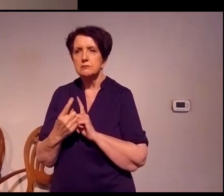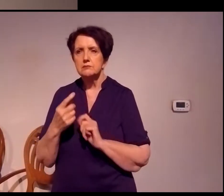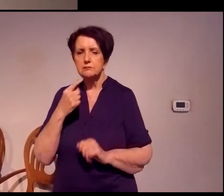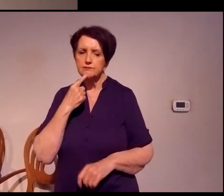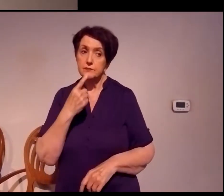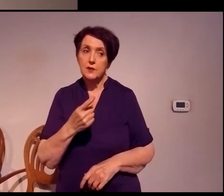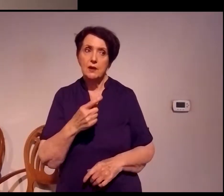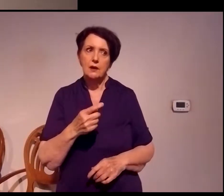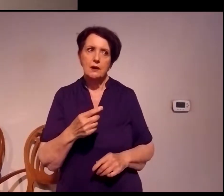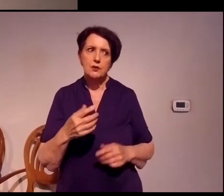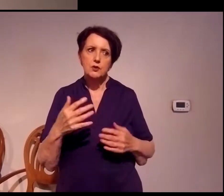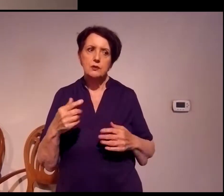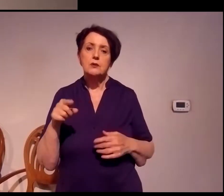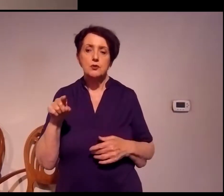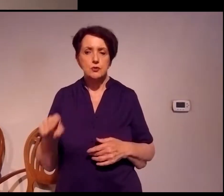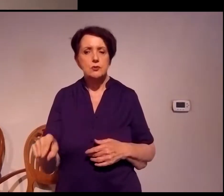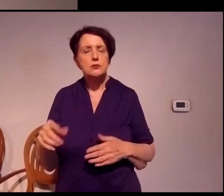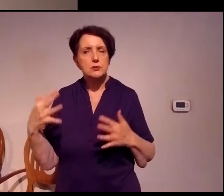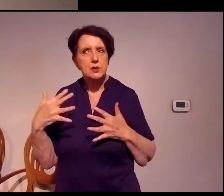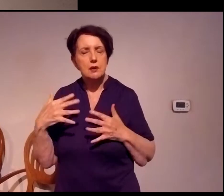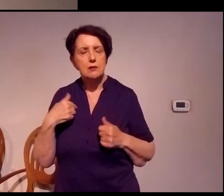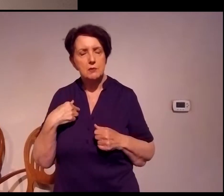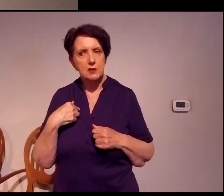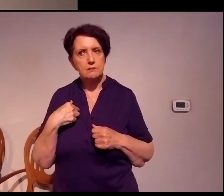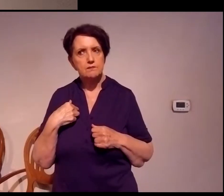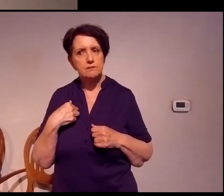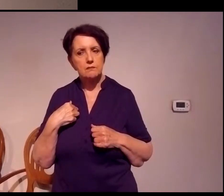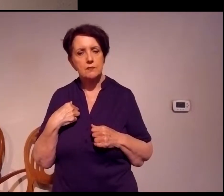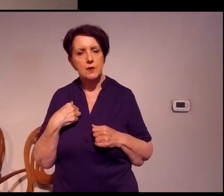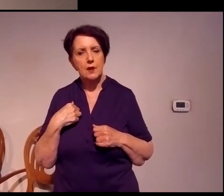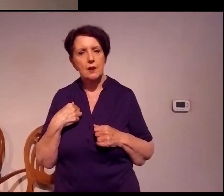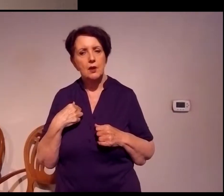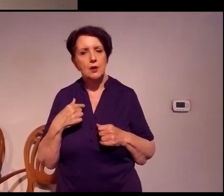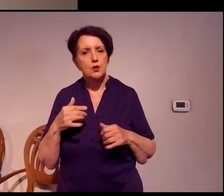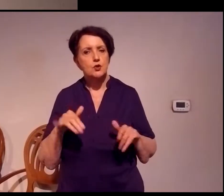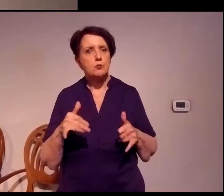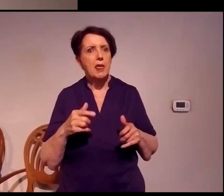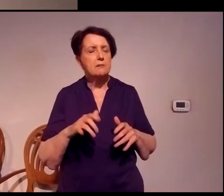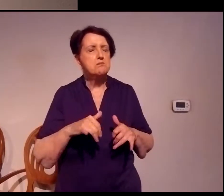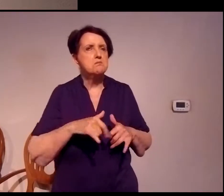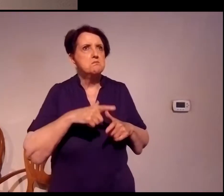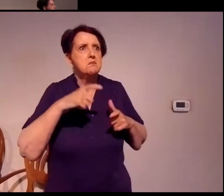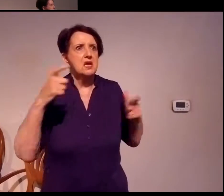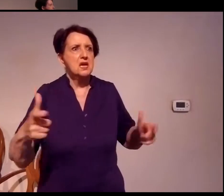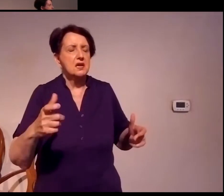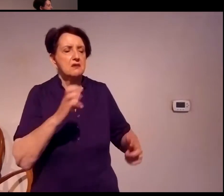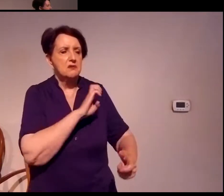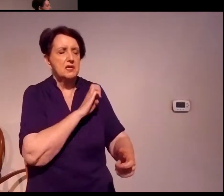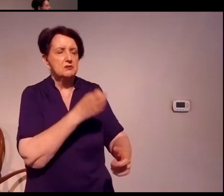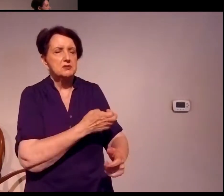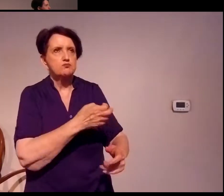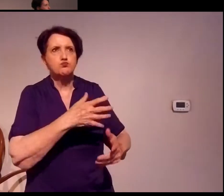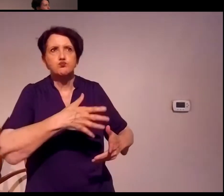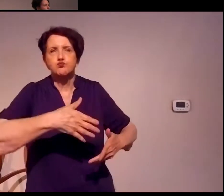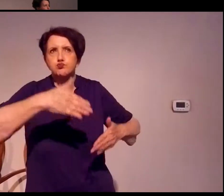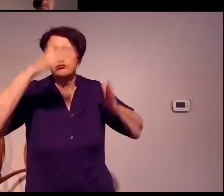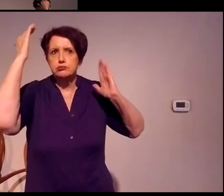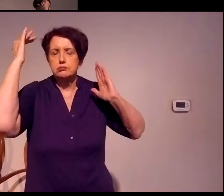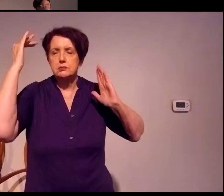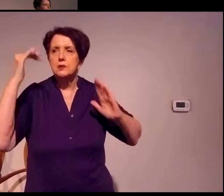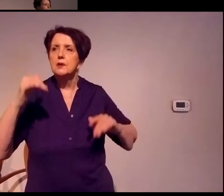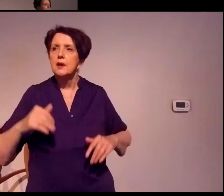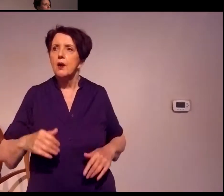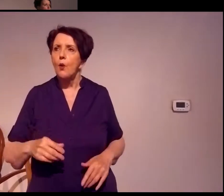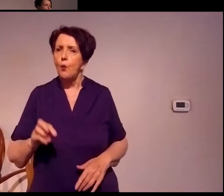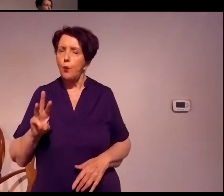when you came in, you scared me. She said, because you played so big, you had so much energy. And I thought,